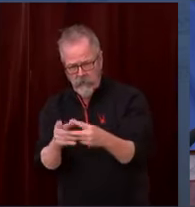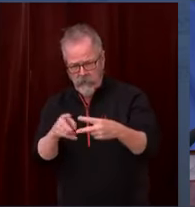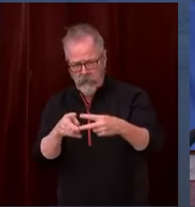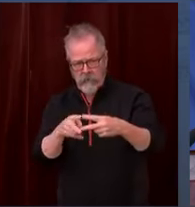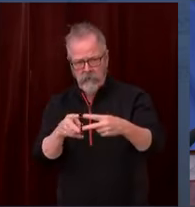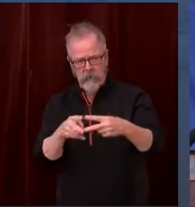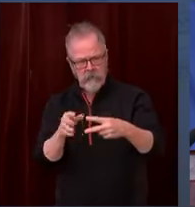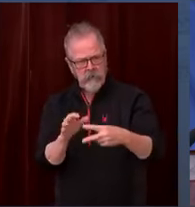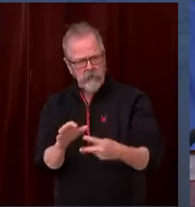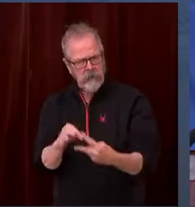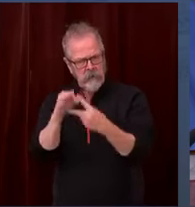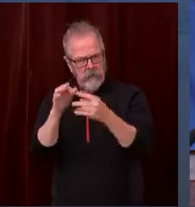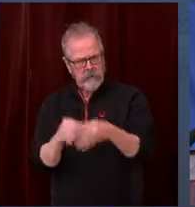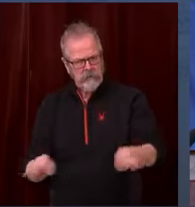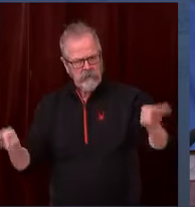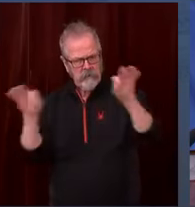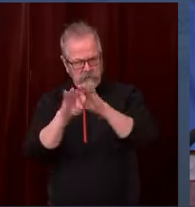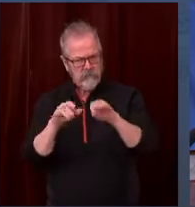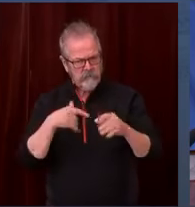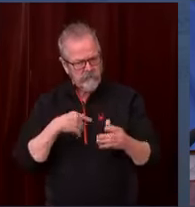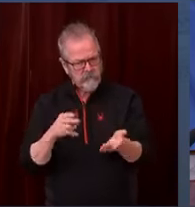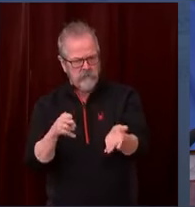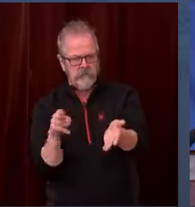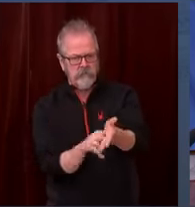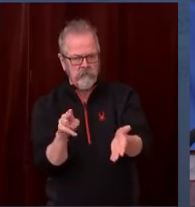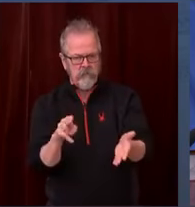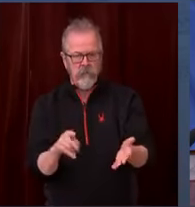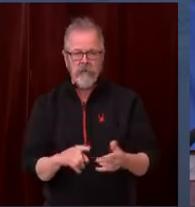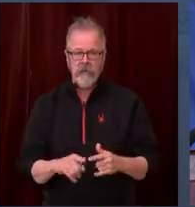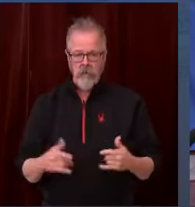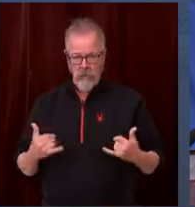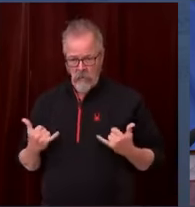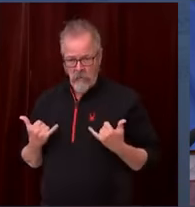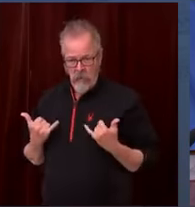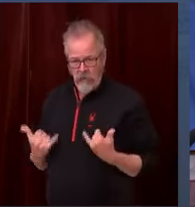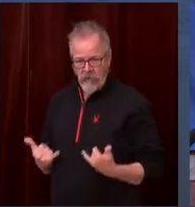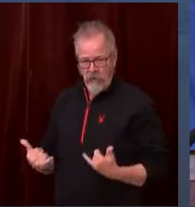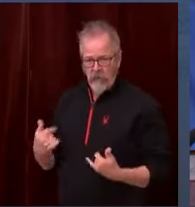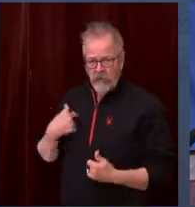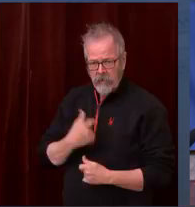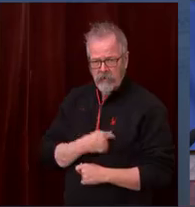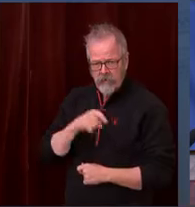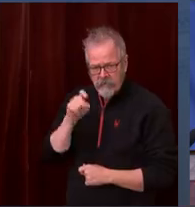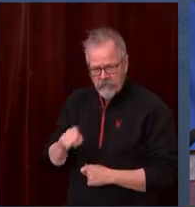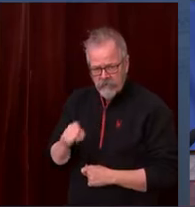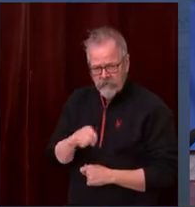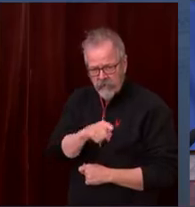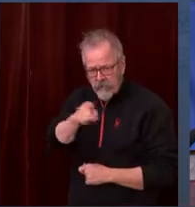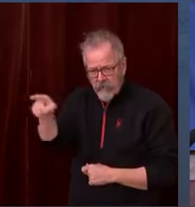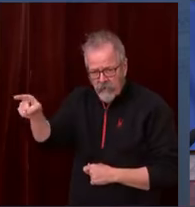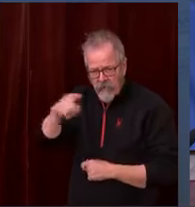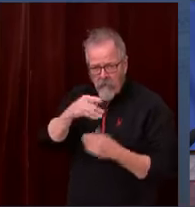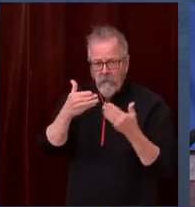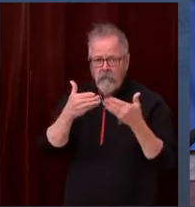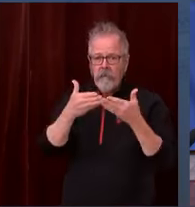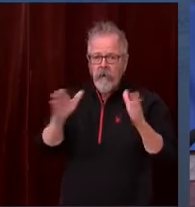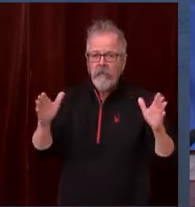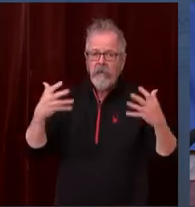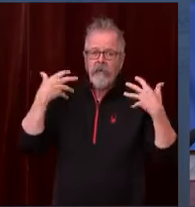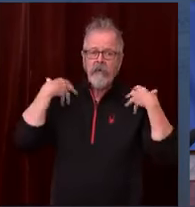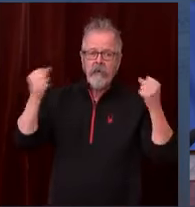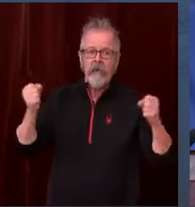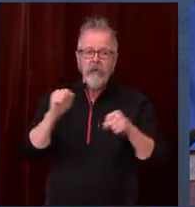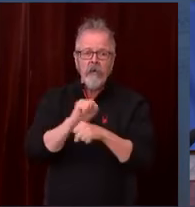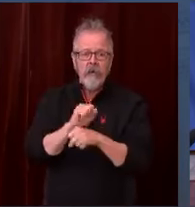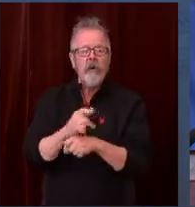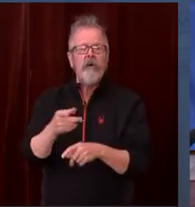the most challenging chapter yet of our pandemic response. It removes politics from public health,